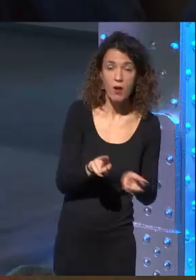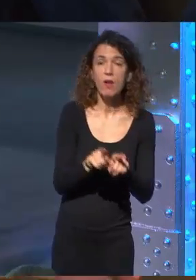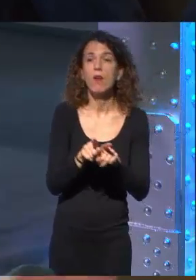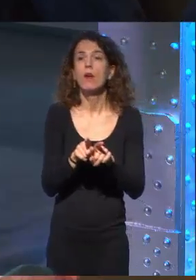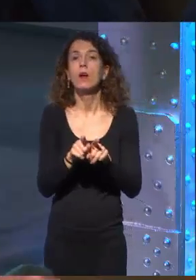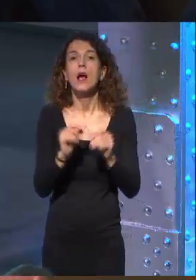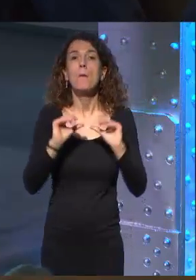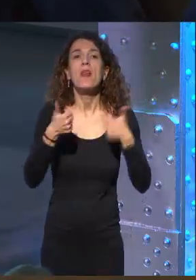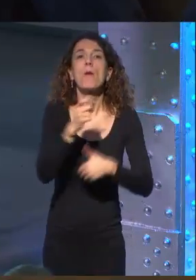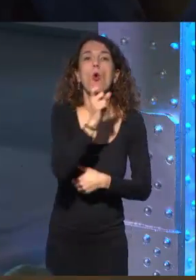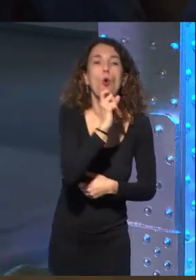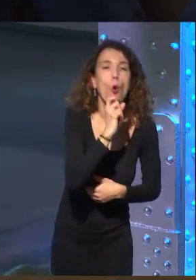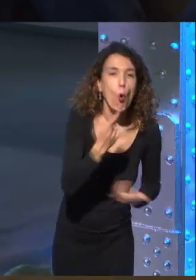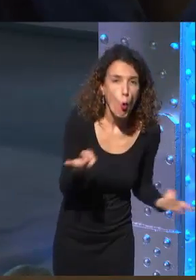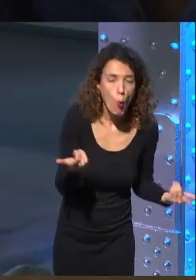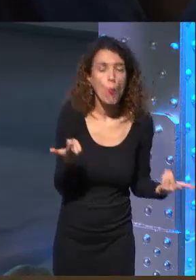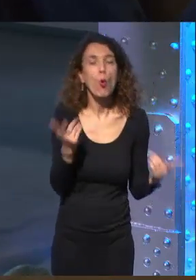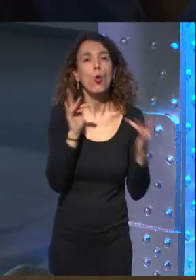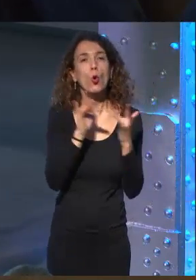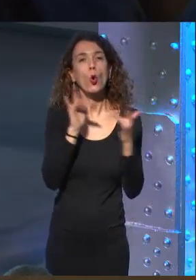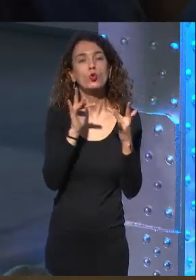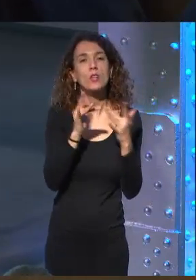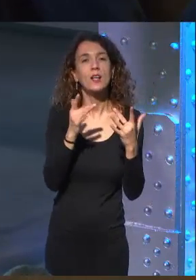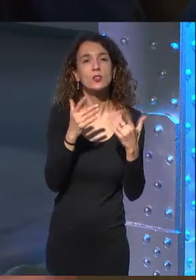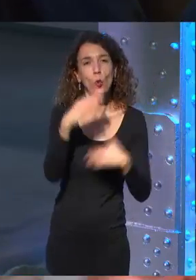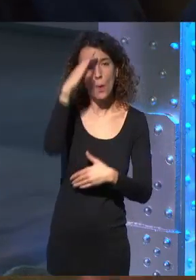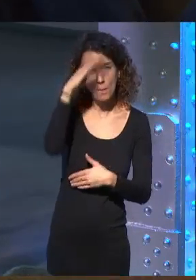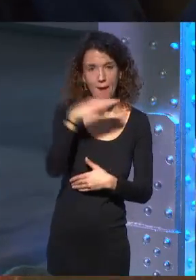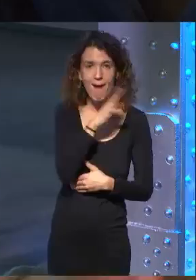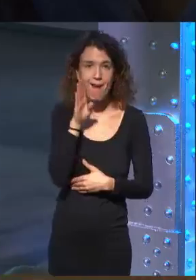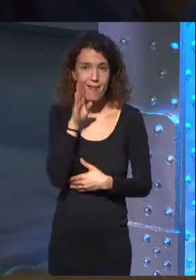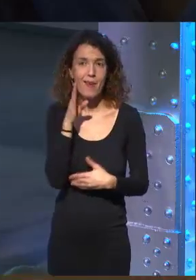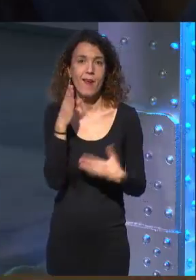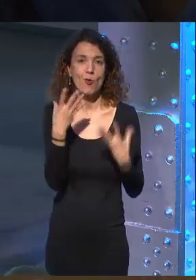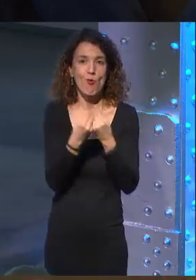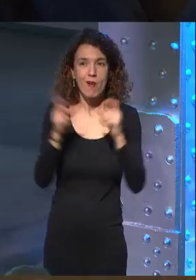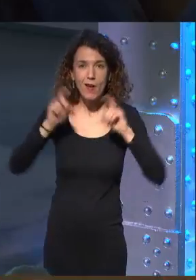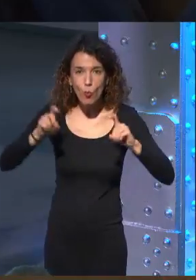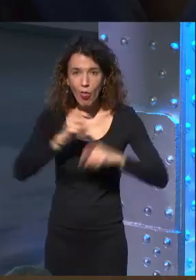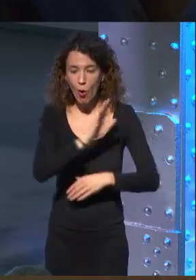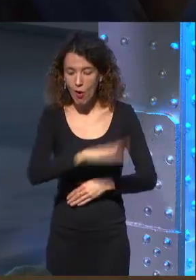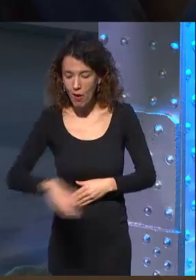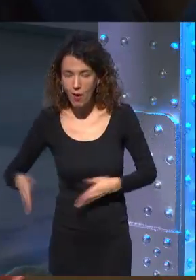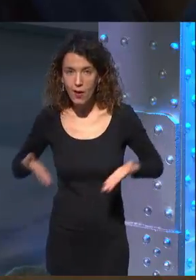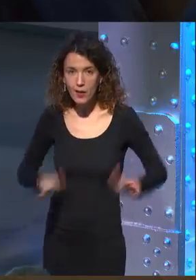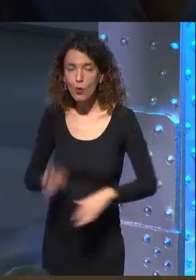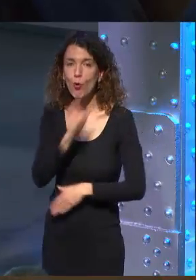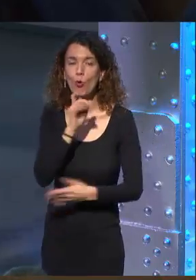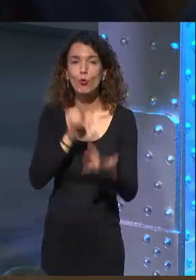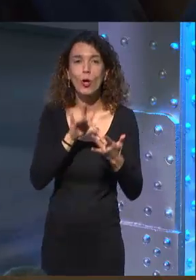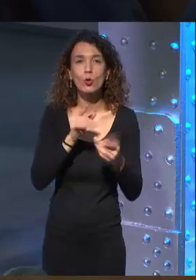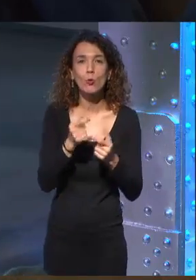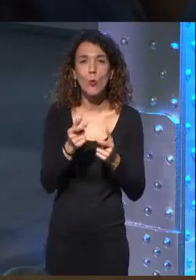start thinking about critical things like when do we start, how do we do it, the relationship between educators, parents,